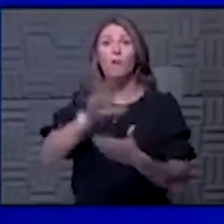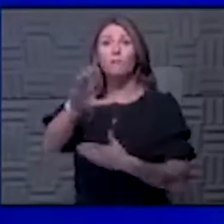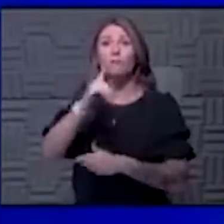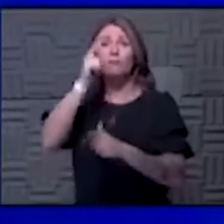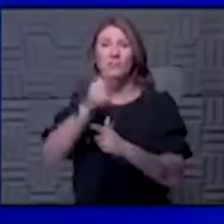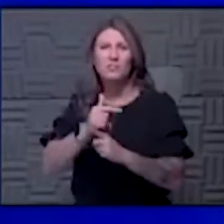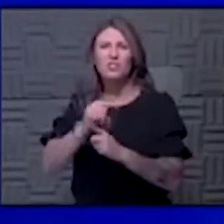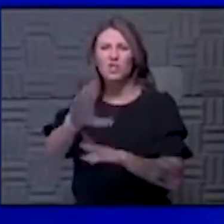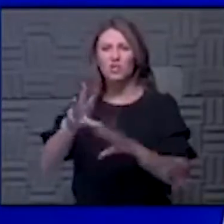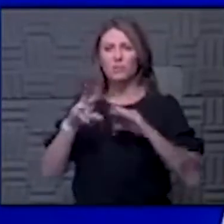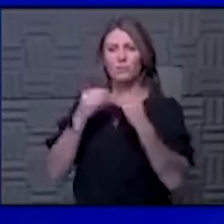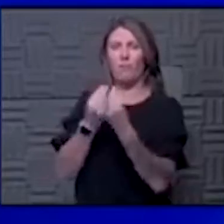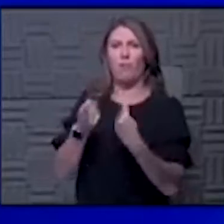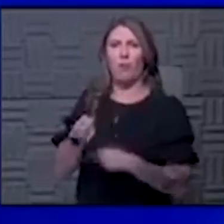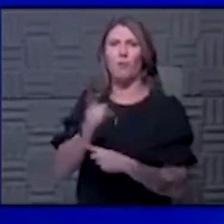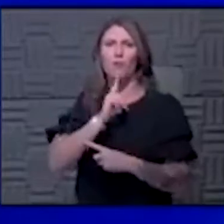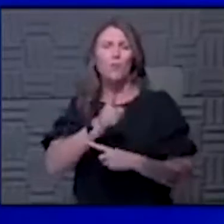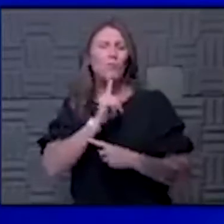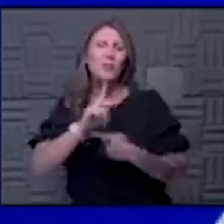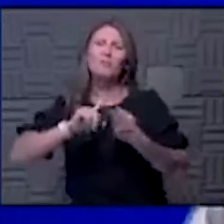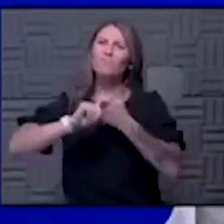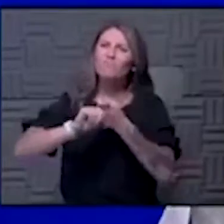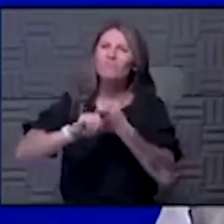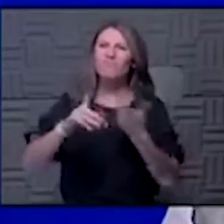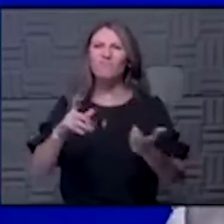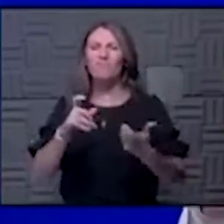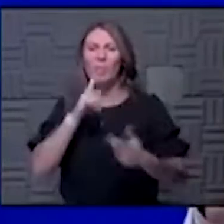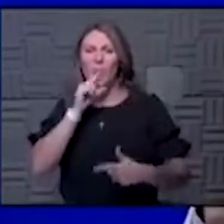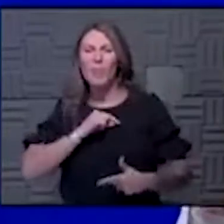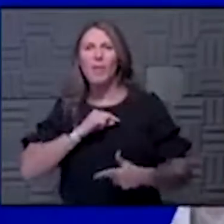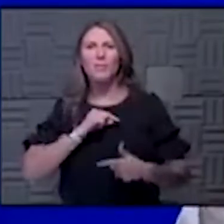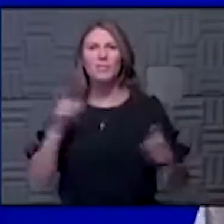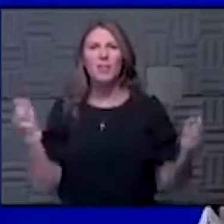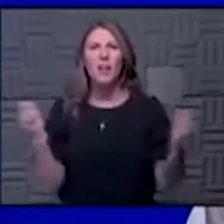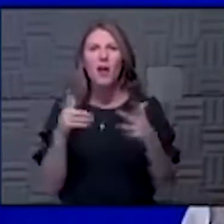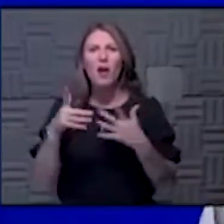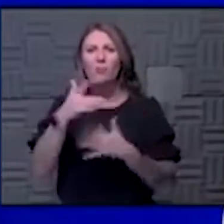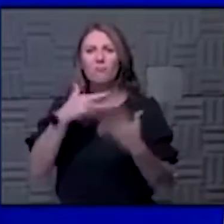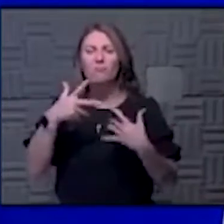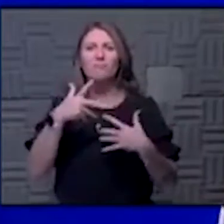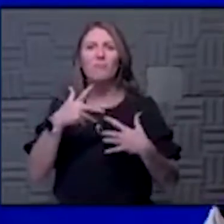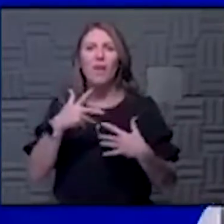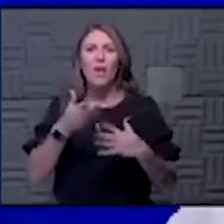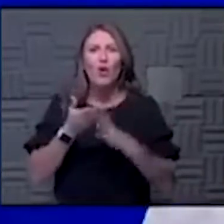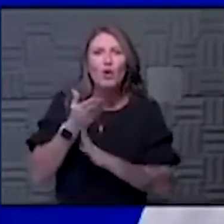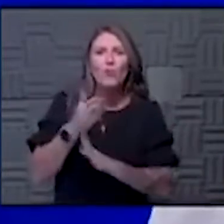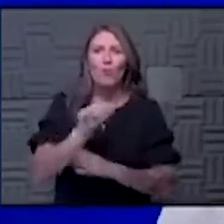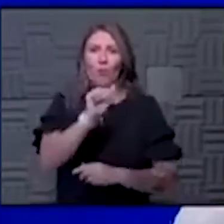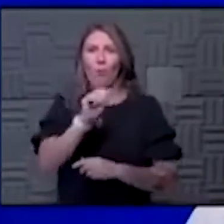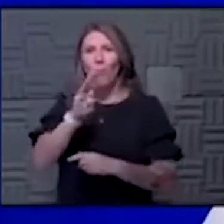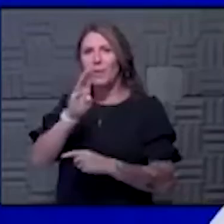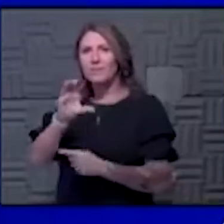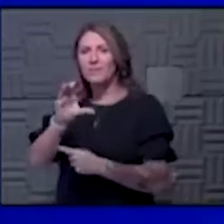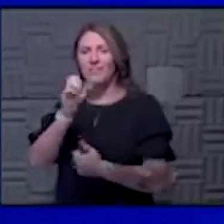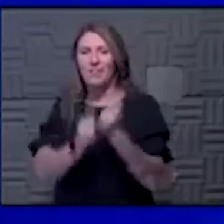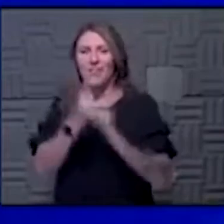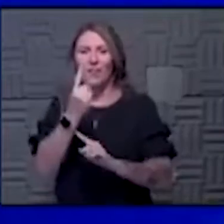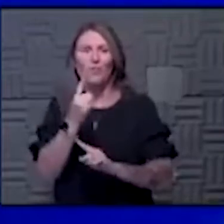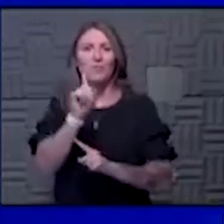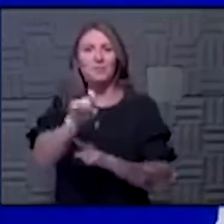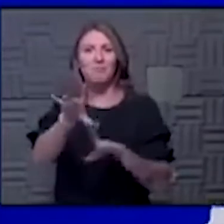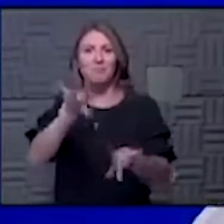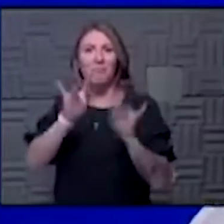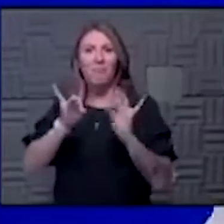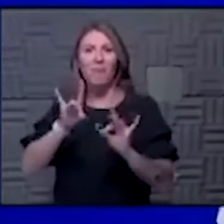some of our very good friends, we were always having Thanksgiving dinner together, and we do this thing where we go through the alphabet, and everybody's got to pick a